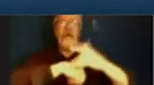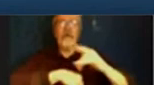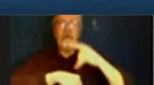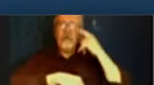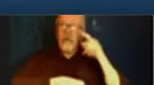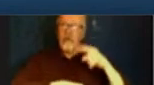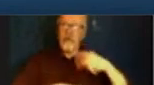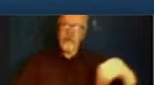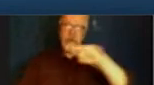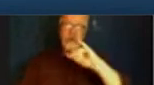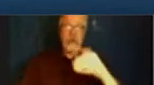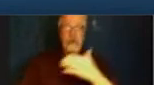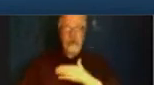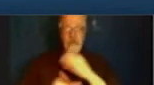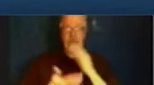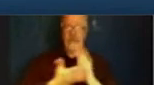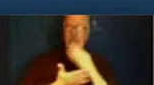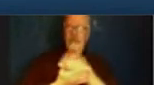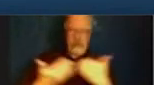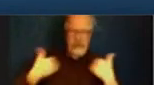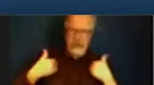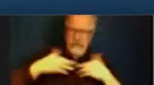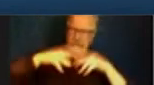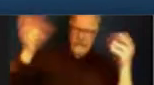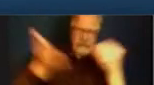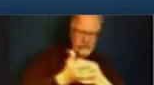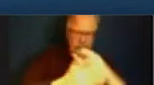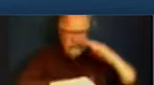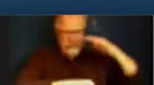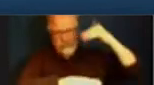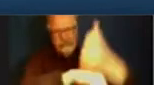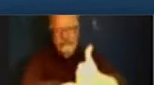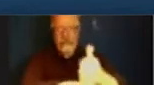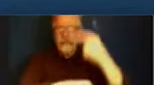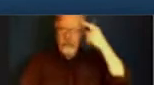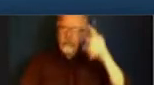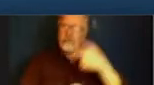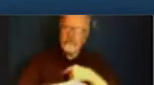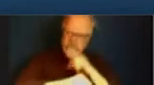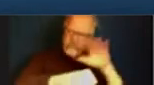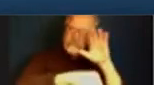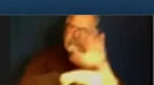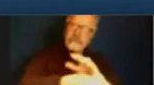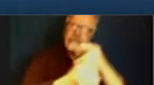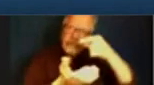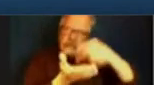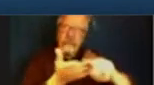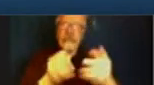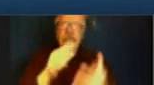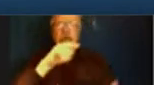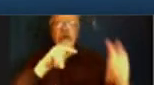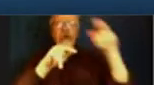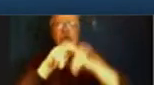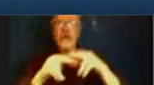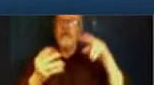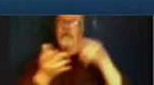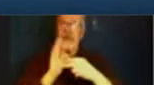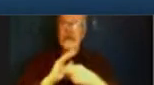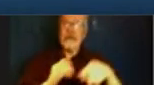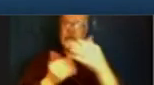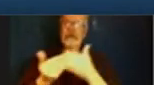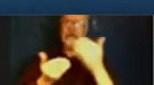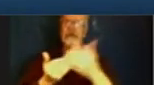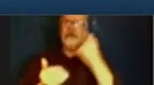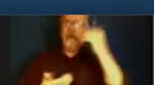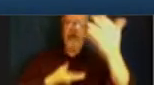to increase the rates so these long-term care facilities can attract staff so they can increase their capacity. So I